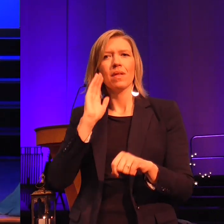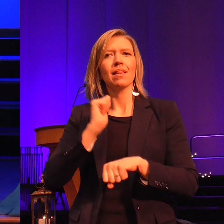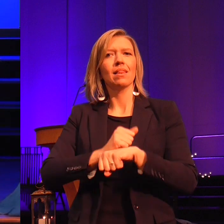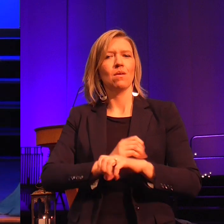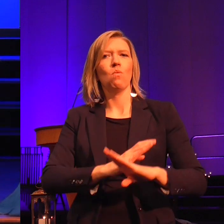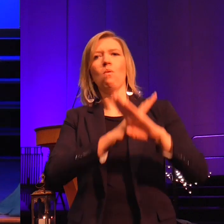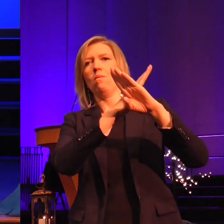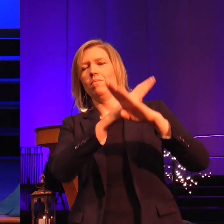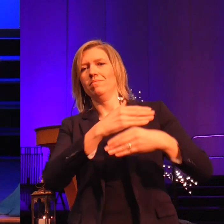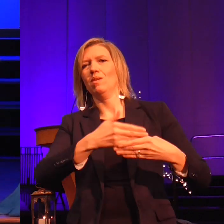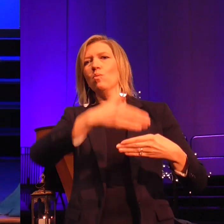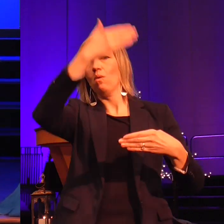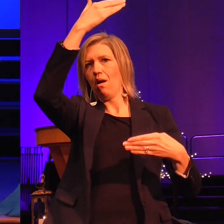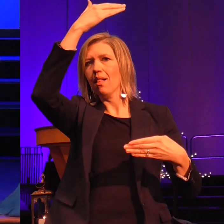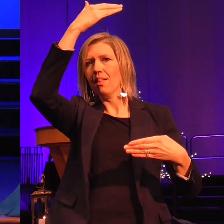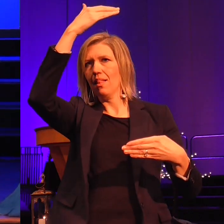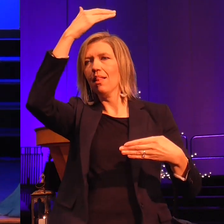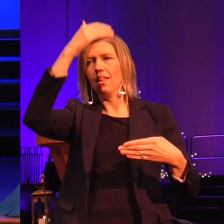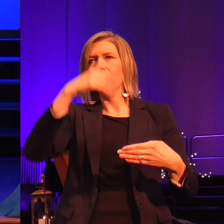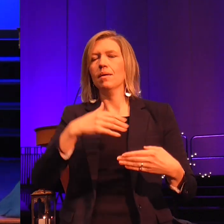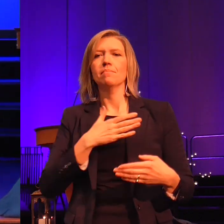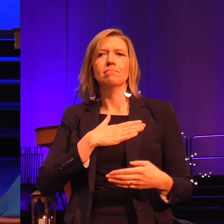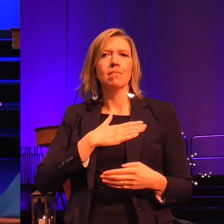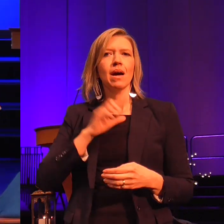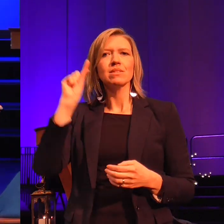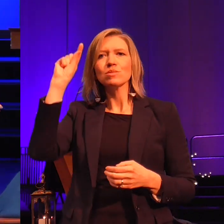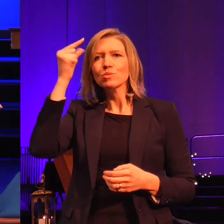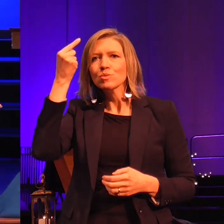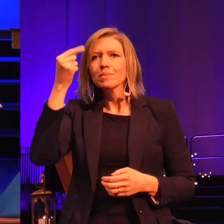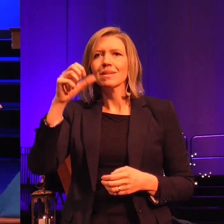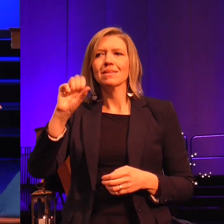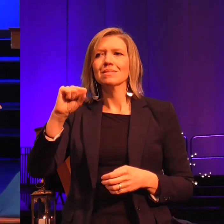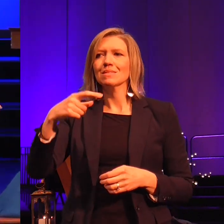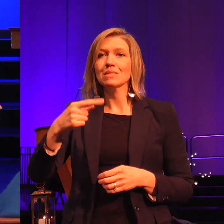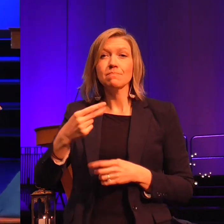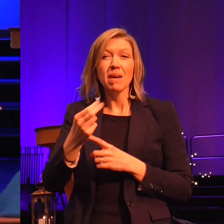between he and I of my stupid sponge resentments.